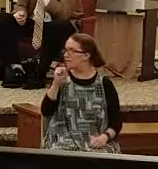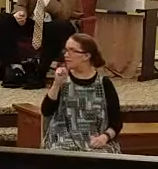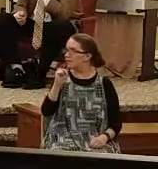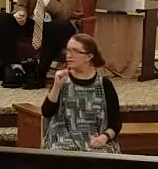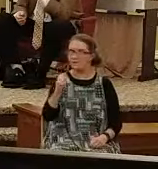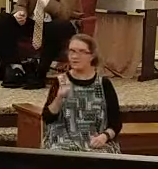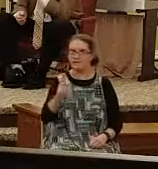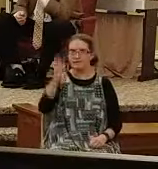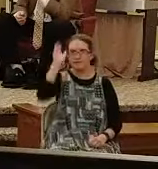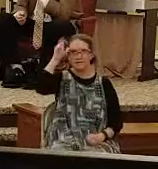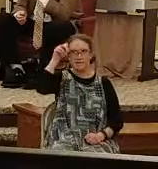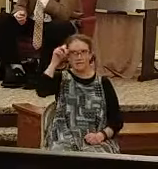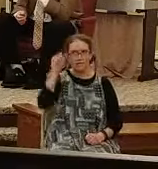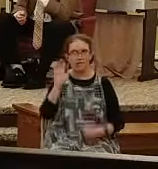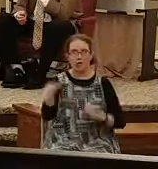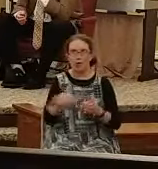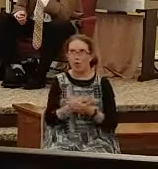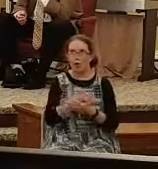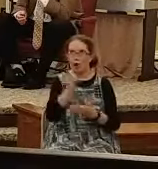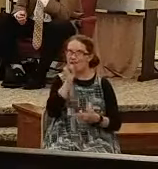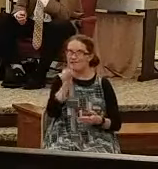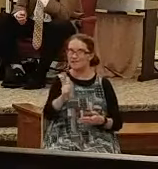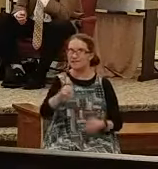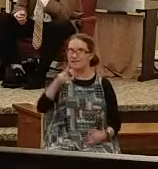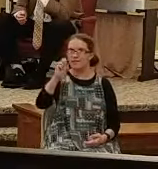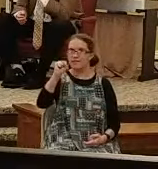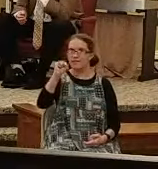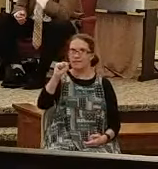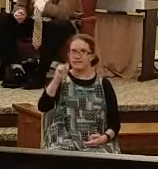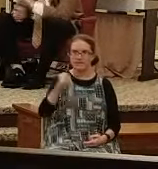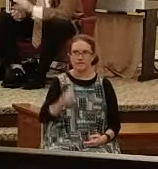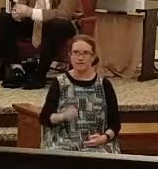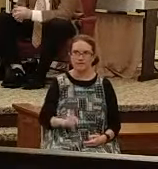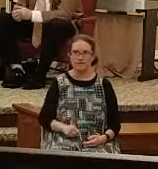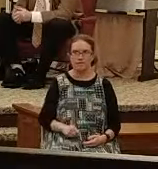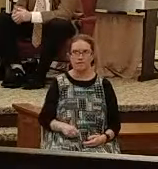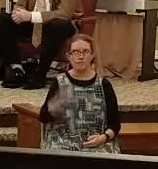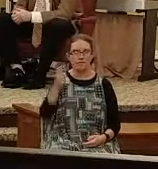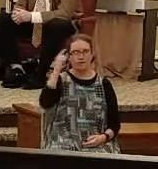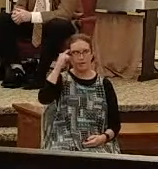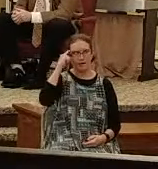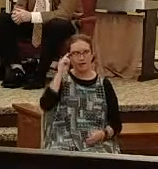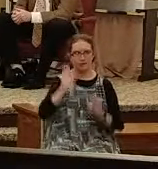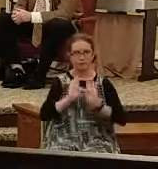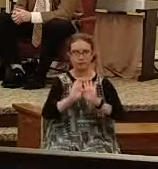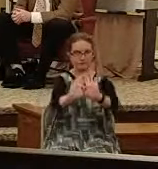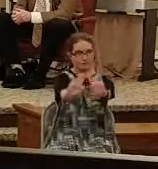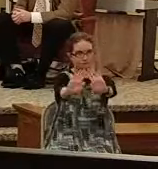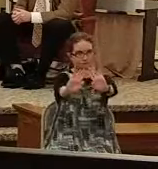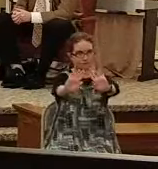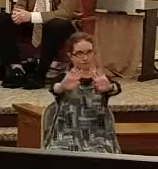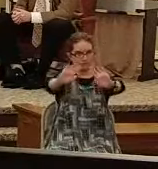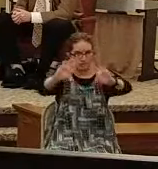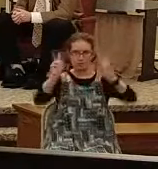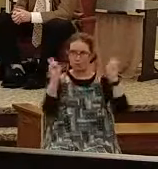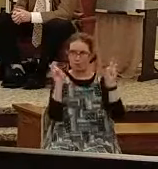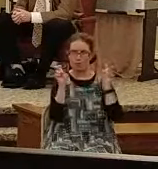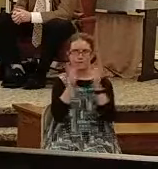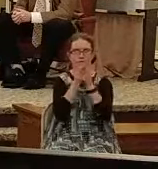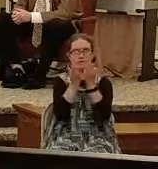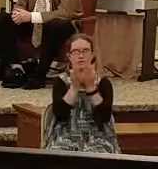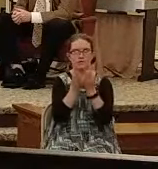devil. That's all that is resisting him. When he puts a thought in, you push it right back out and quote a